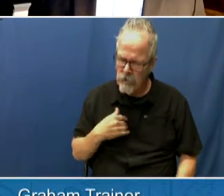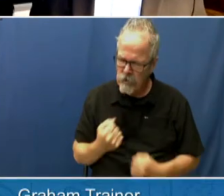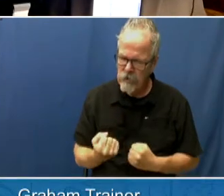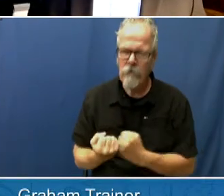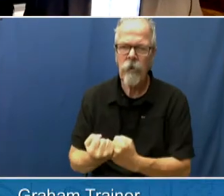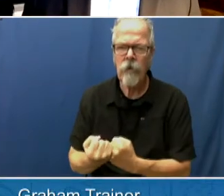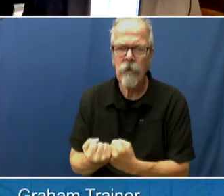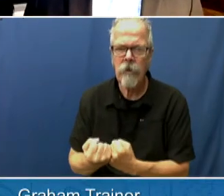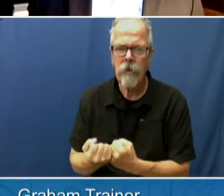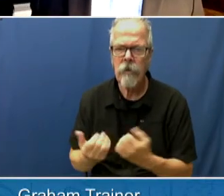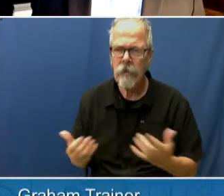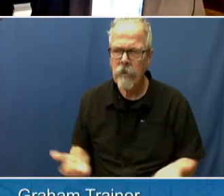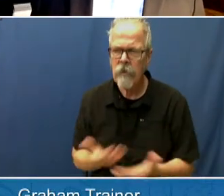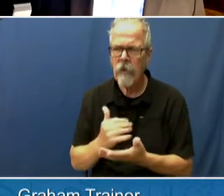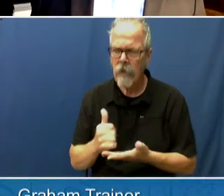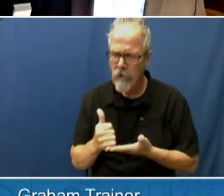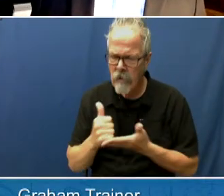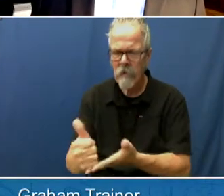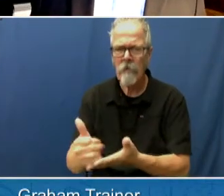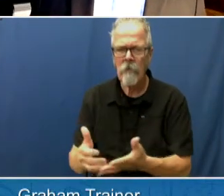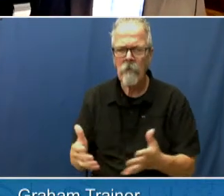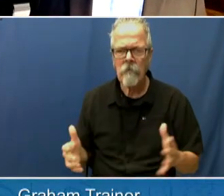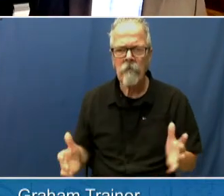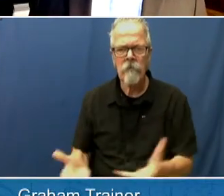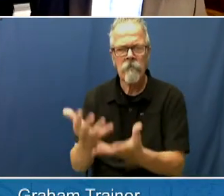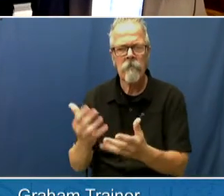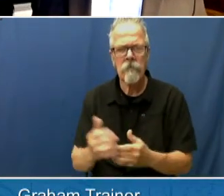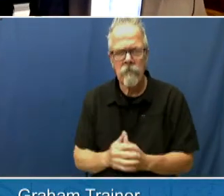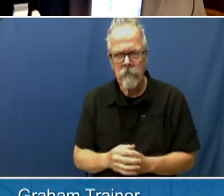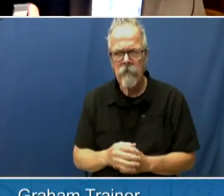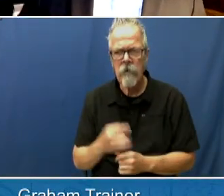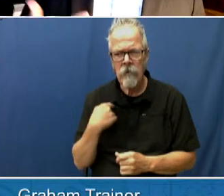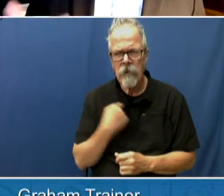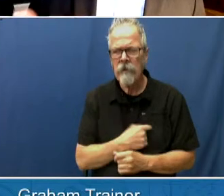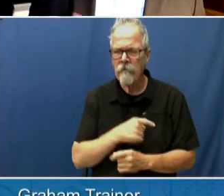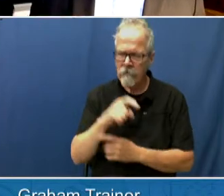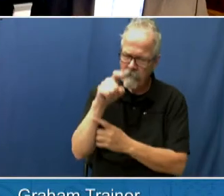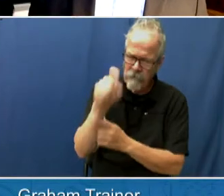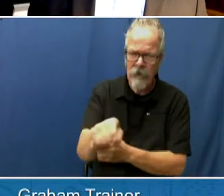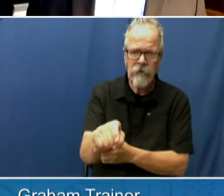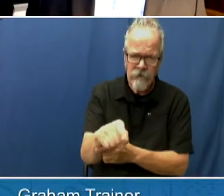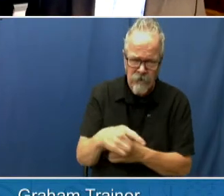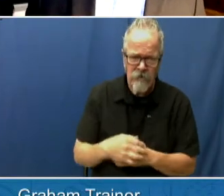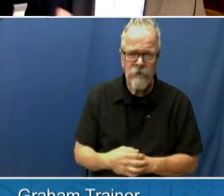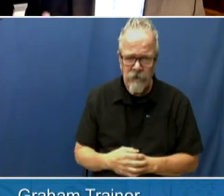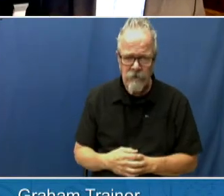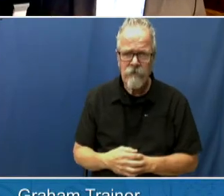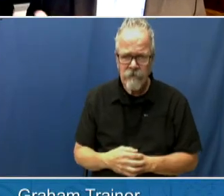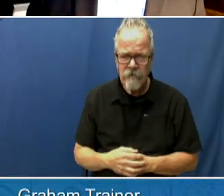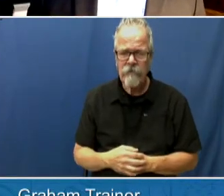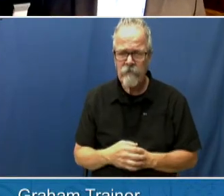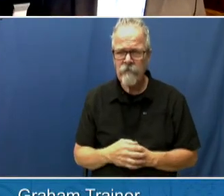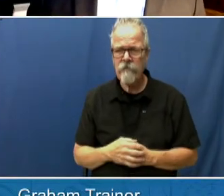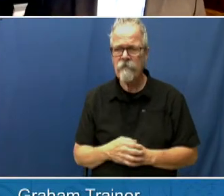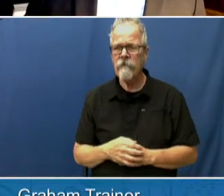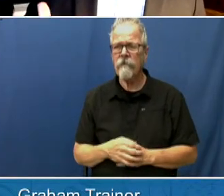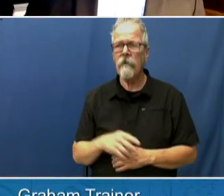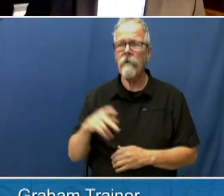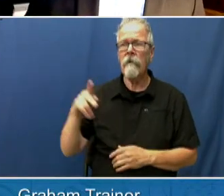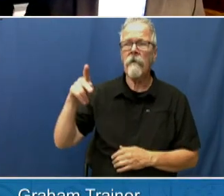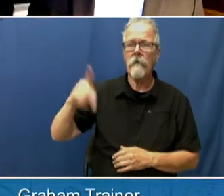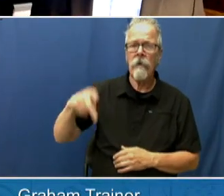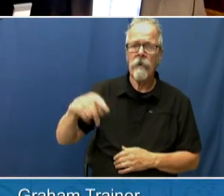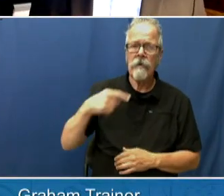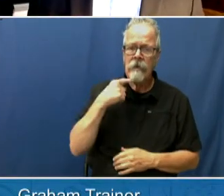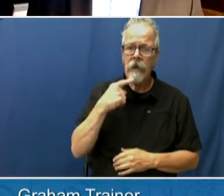in the most impacted communities. Again, this is a must. So for Portland to live up to all our city can be, should be, and